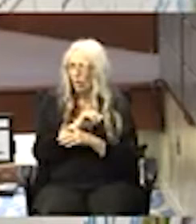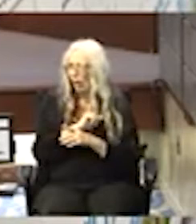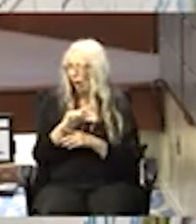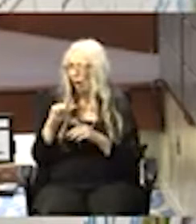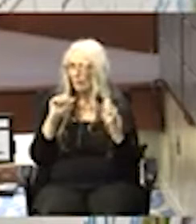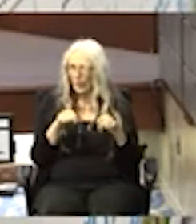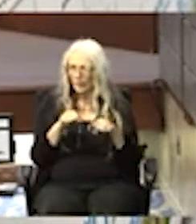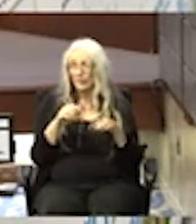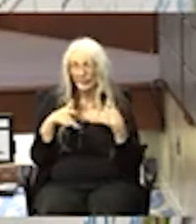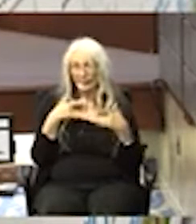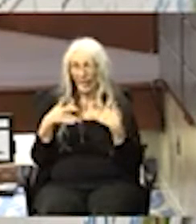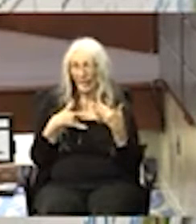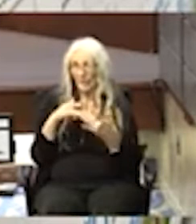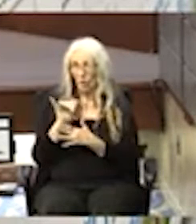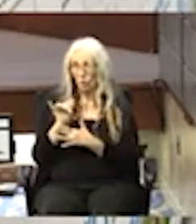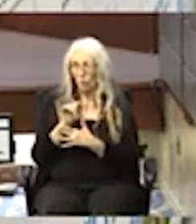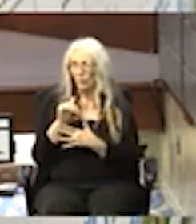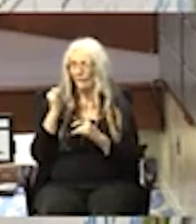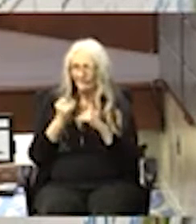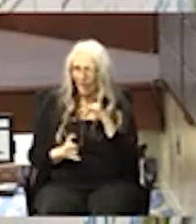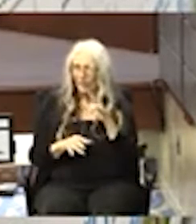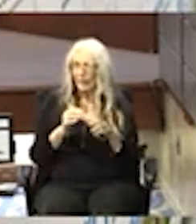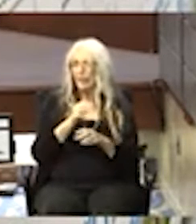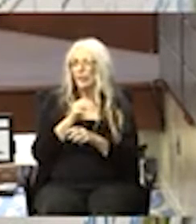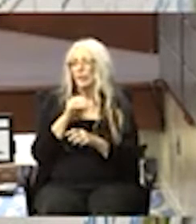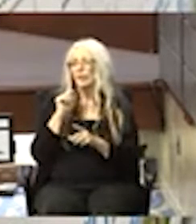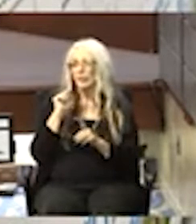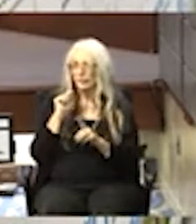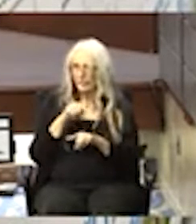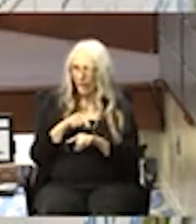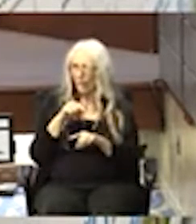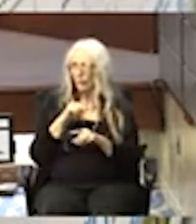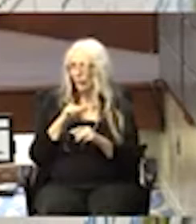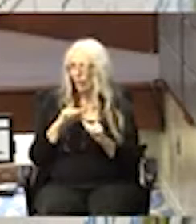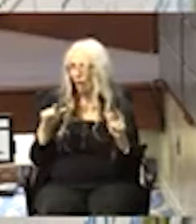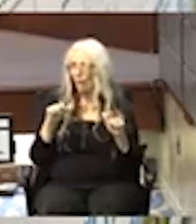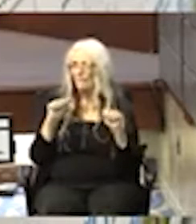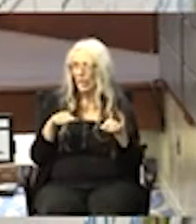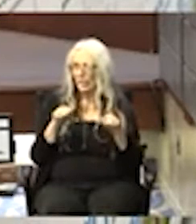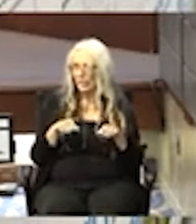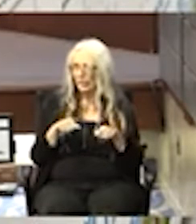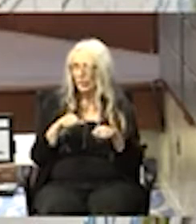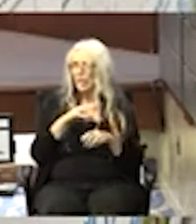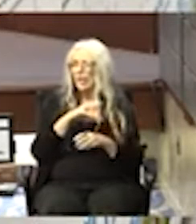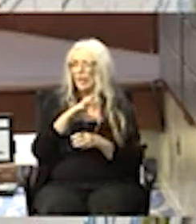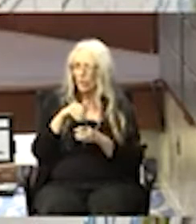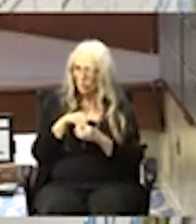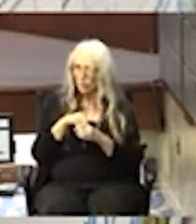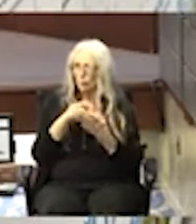abilities, and that's exciting in itself to finally get to the point to where Waco is going to have an all ability inclusive playground that we are proud of.